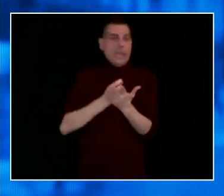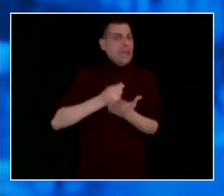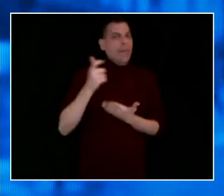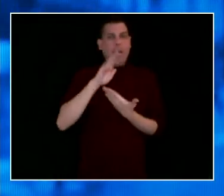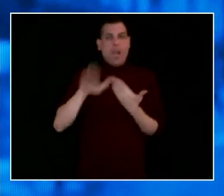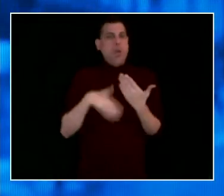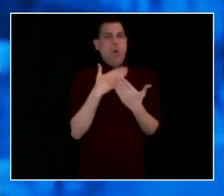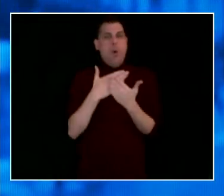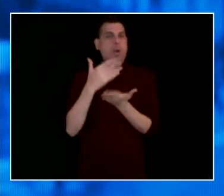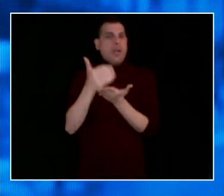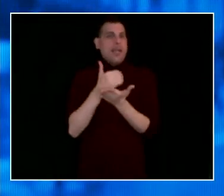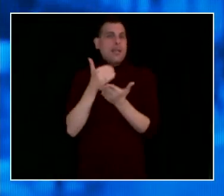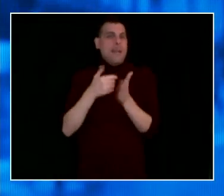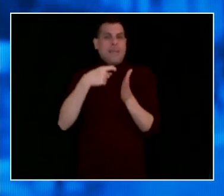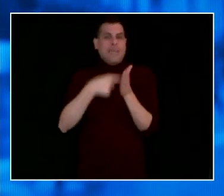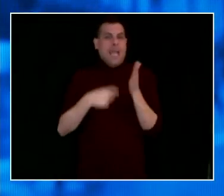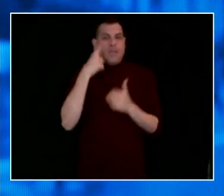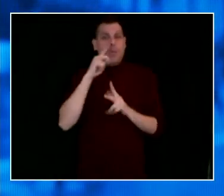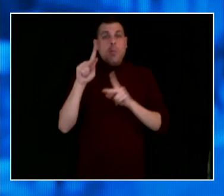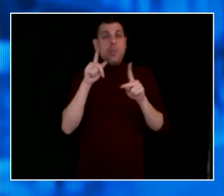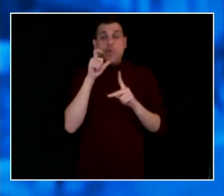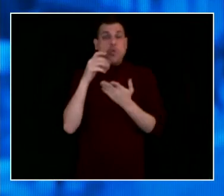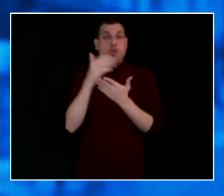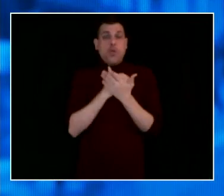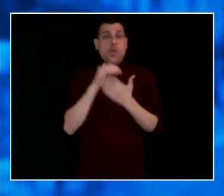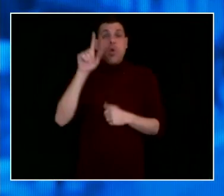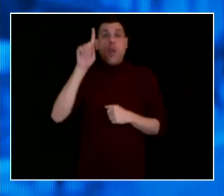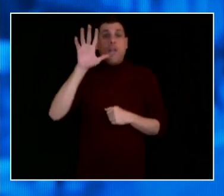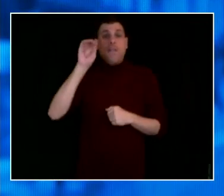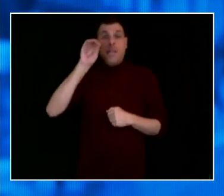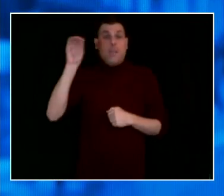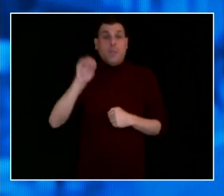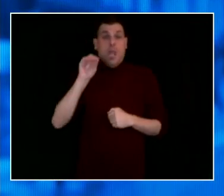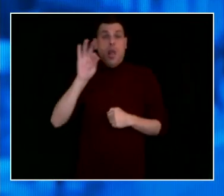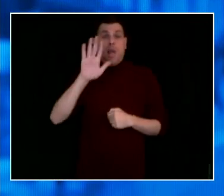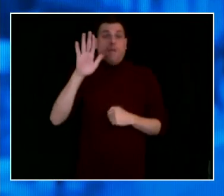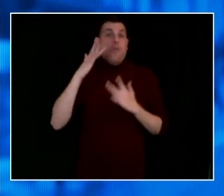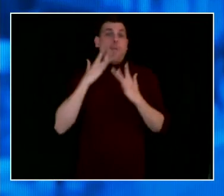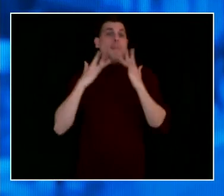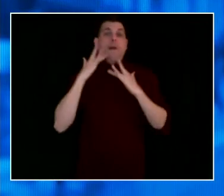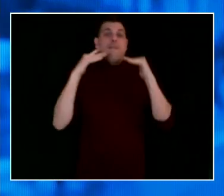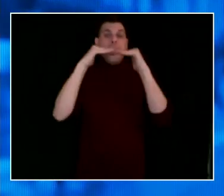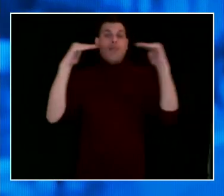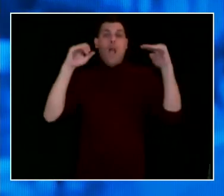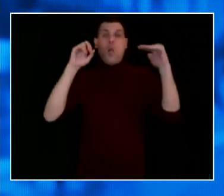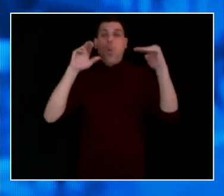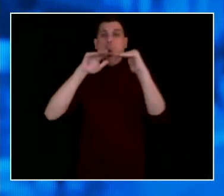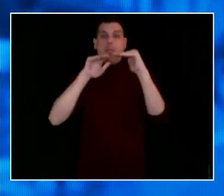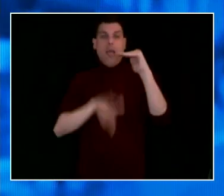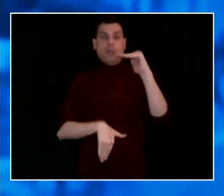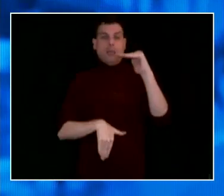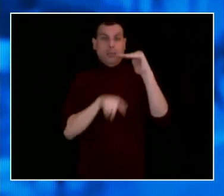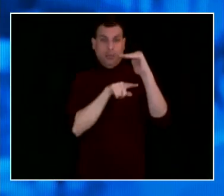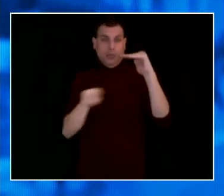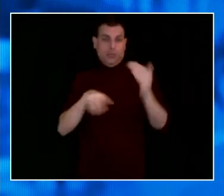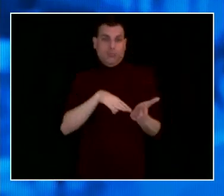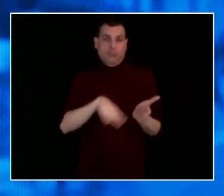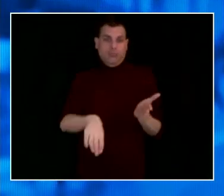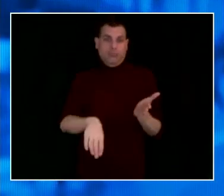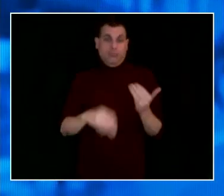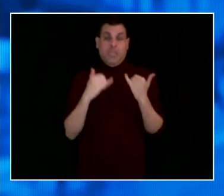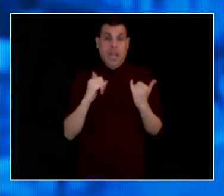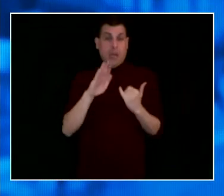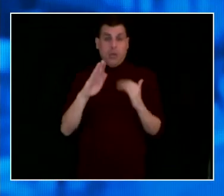making 150% of the federal poverty line or less. It's time to get rid of city